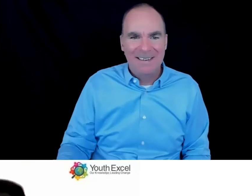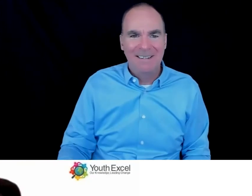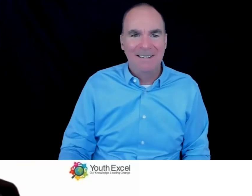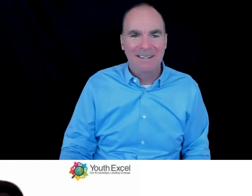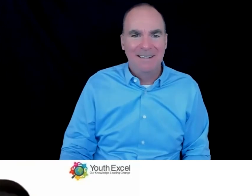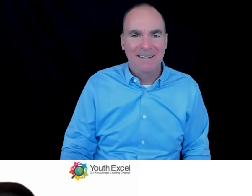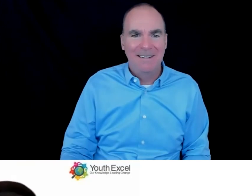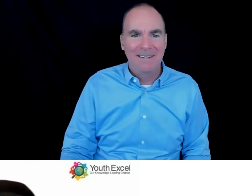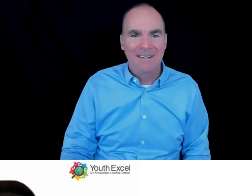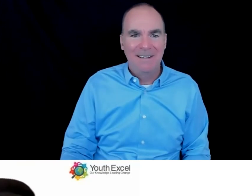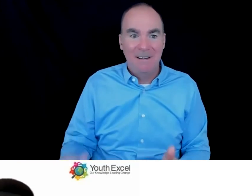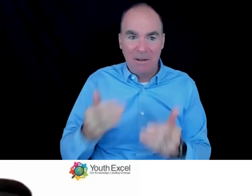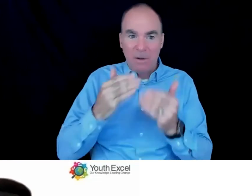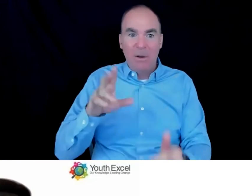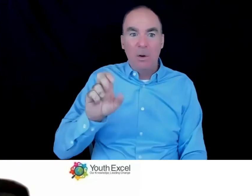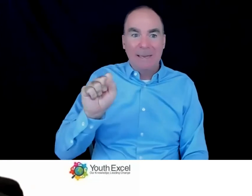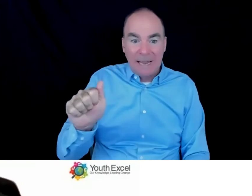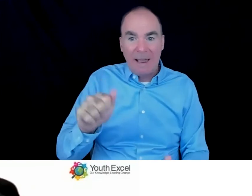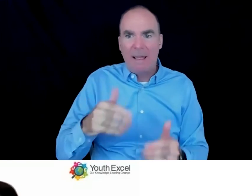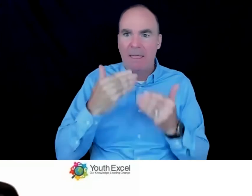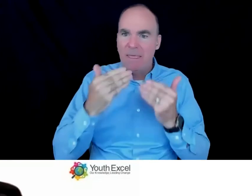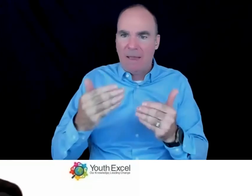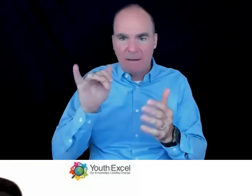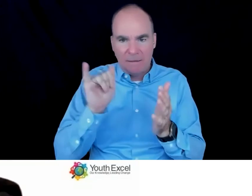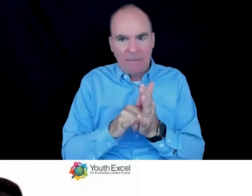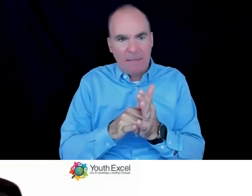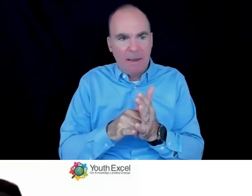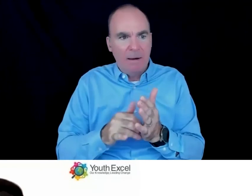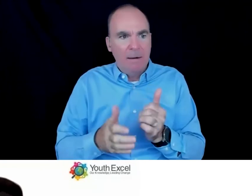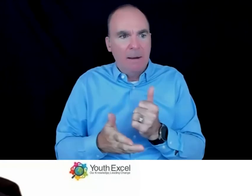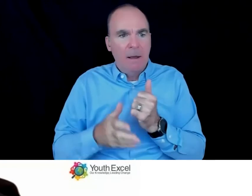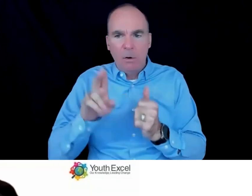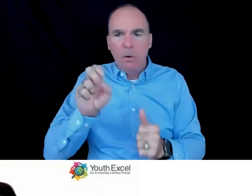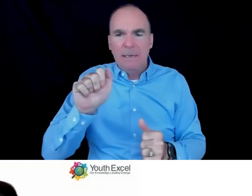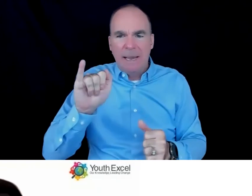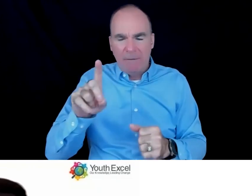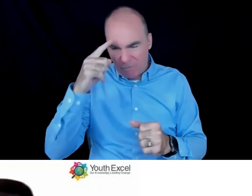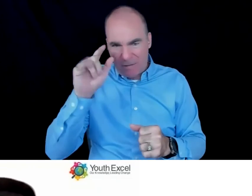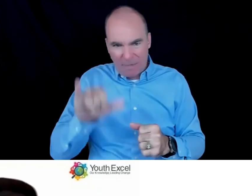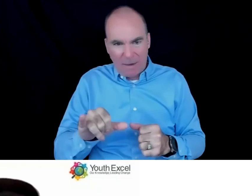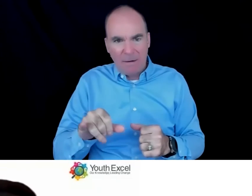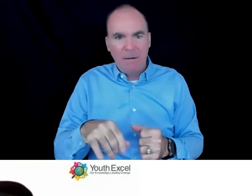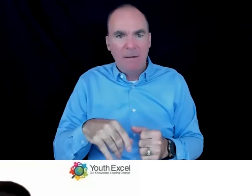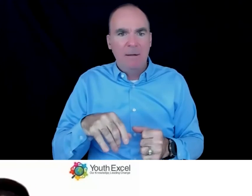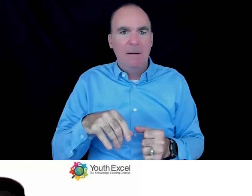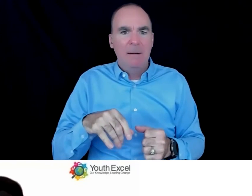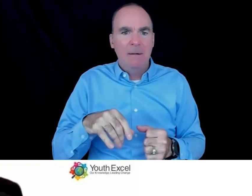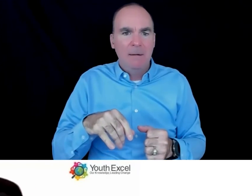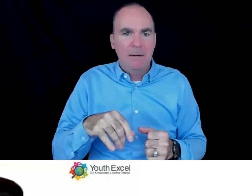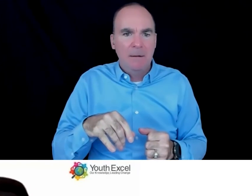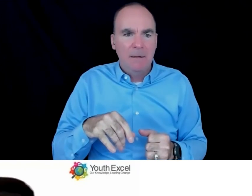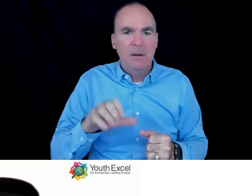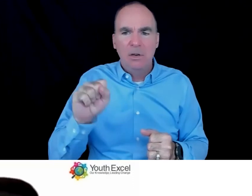big thank you to USAID for making this event a success. We appreciate all of you from DA Bama, Threa, to Tevin